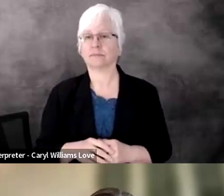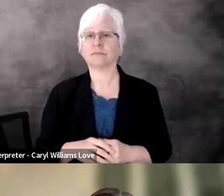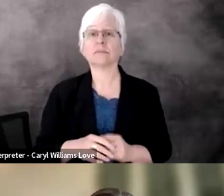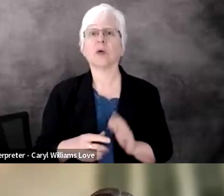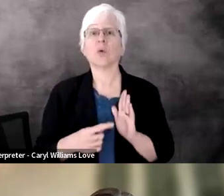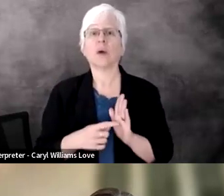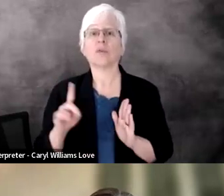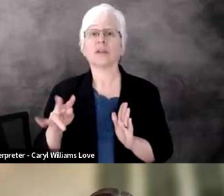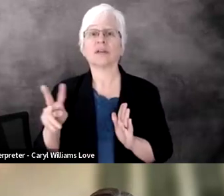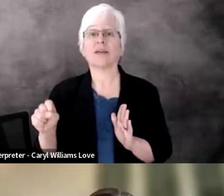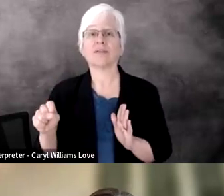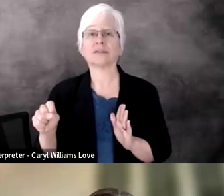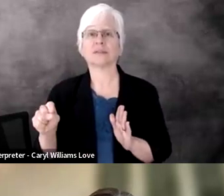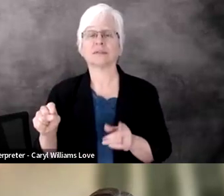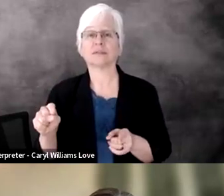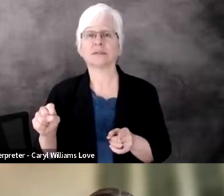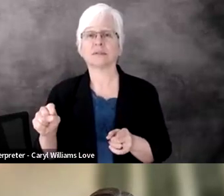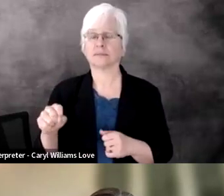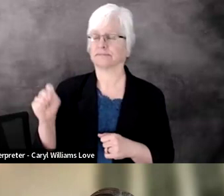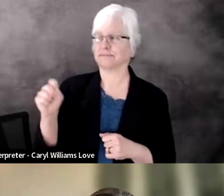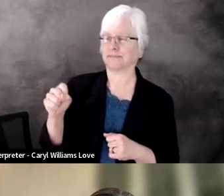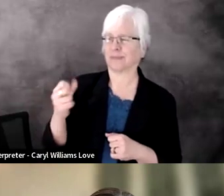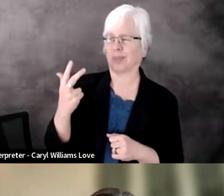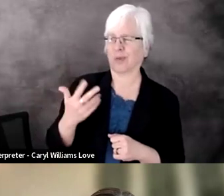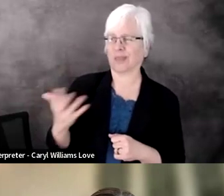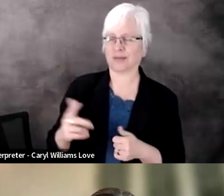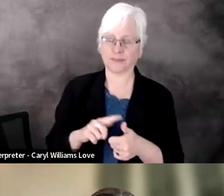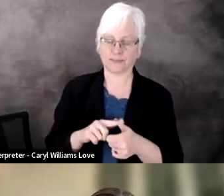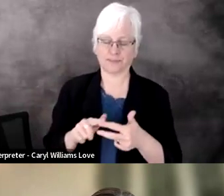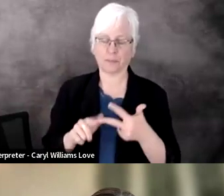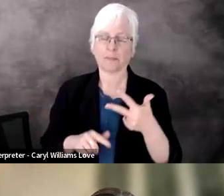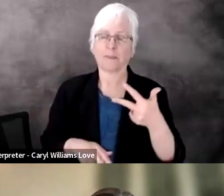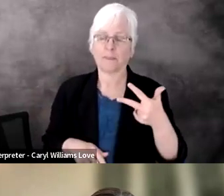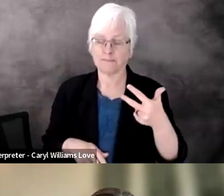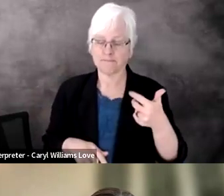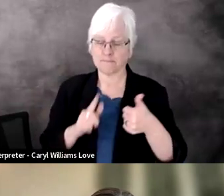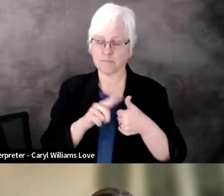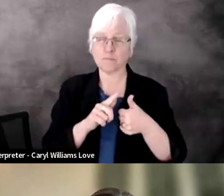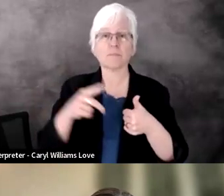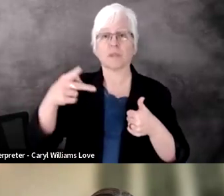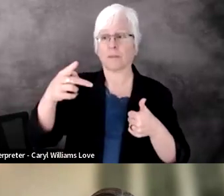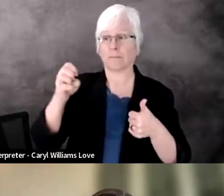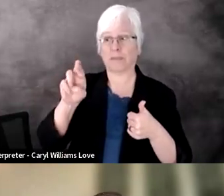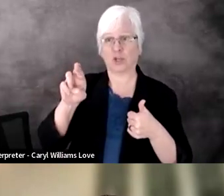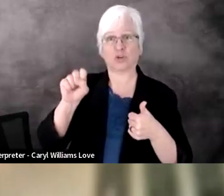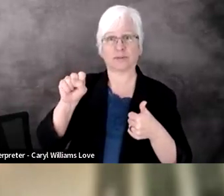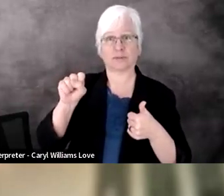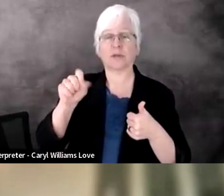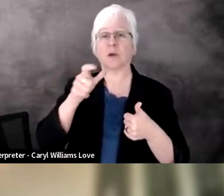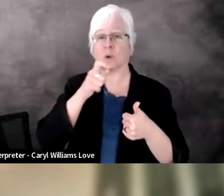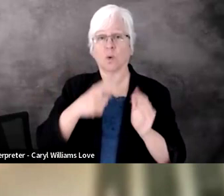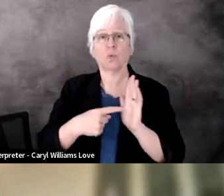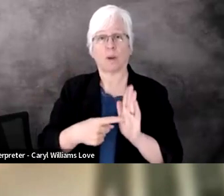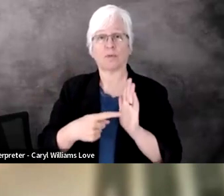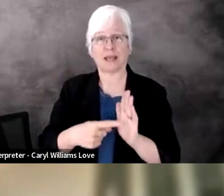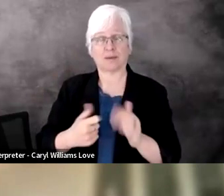Yeah, just three things super quickly. One would be peers, right, who represent people with